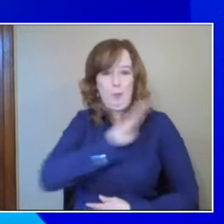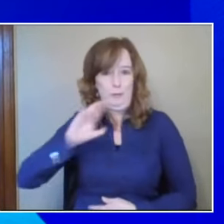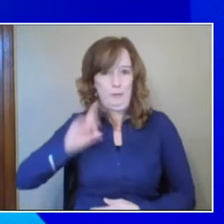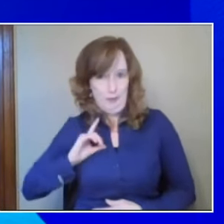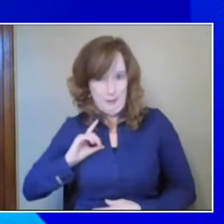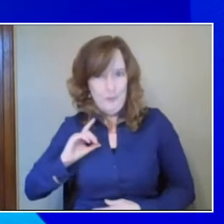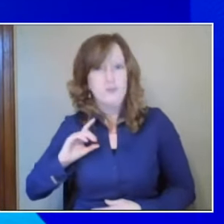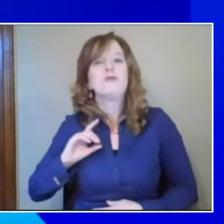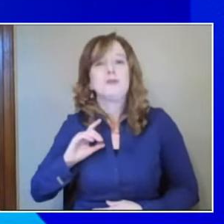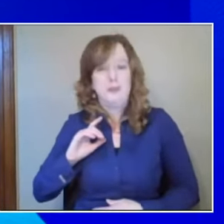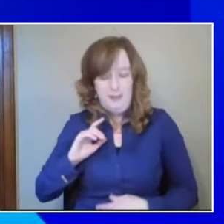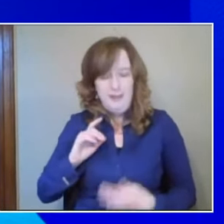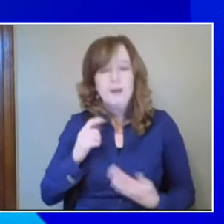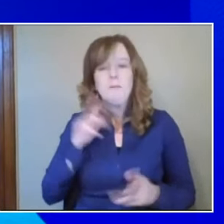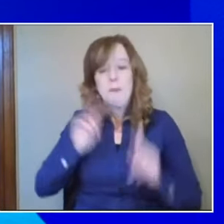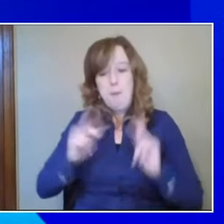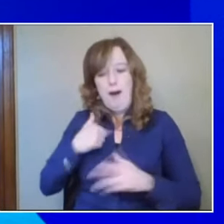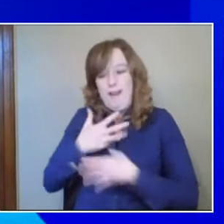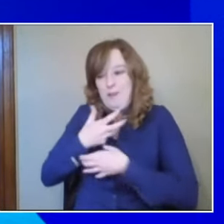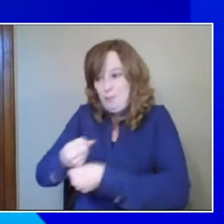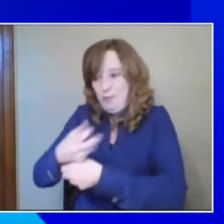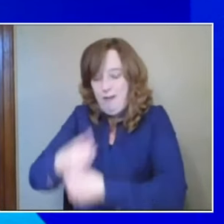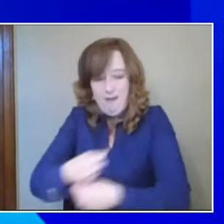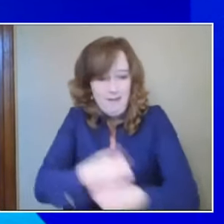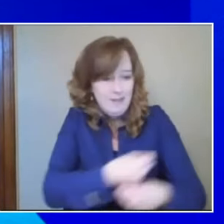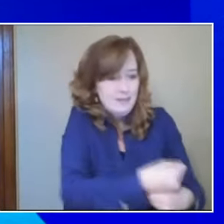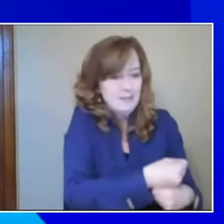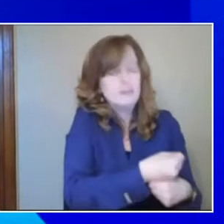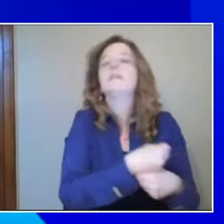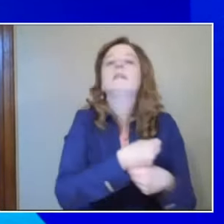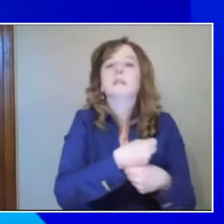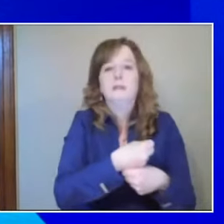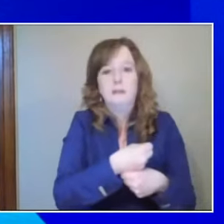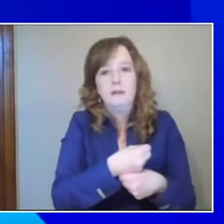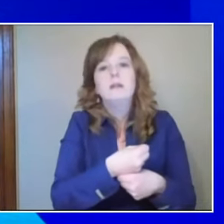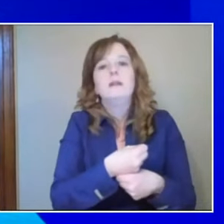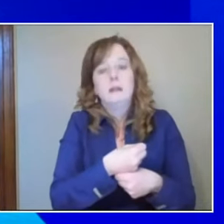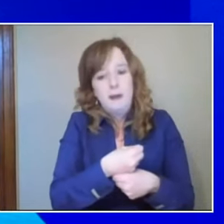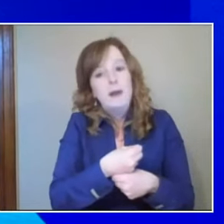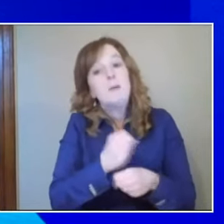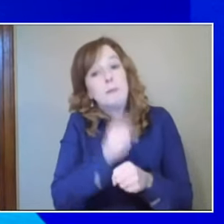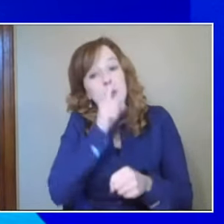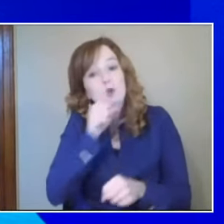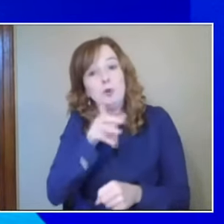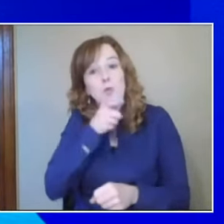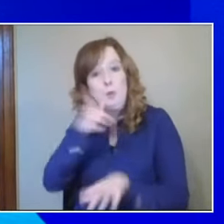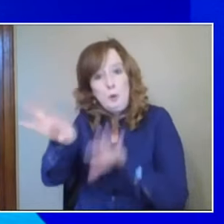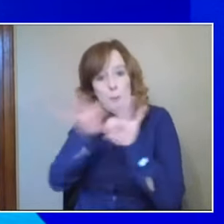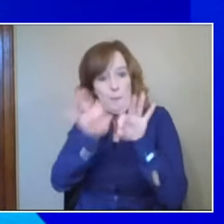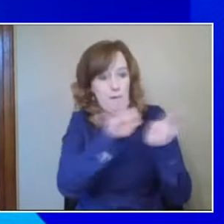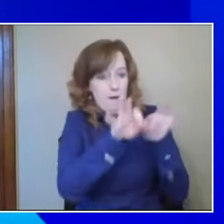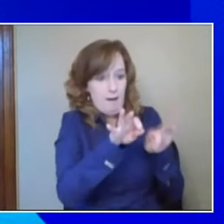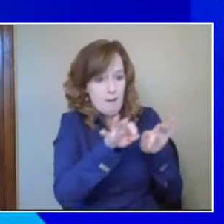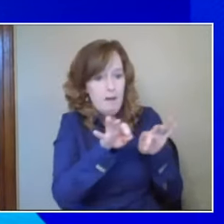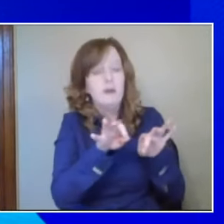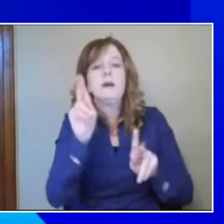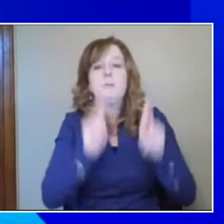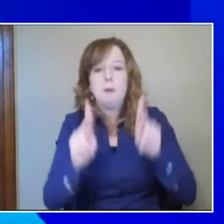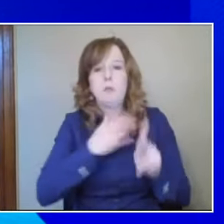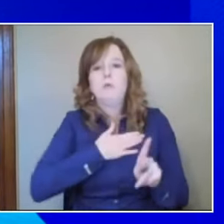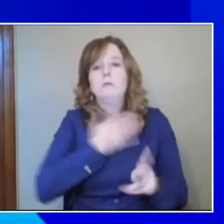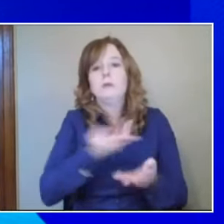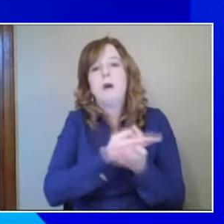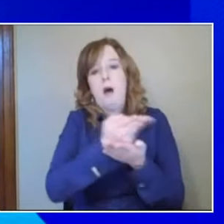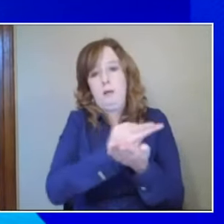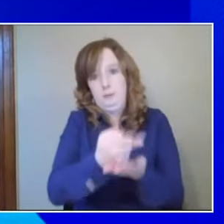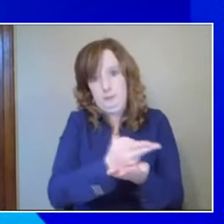what's important. Look for people who care enough about you to give you honest feedback, not people who are only